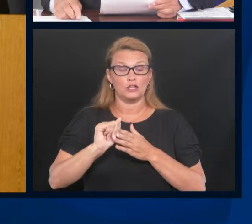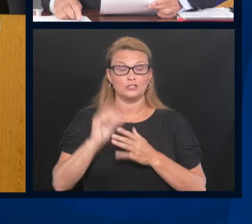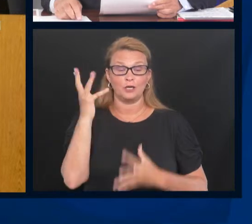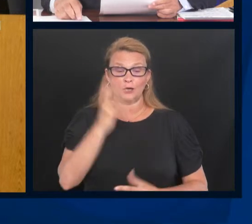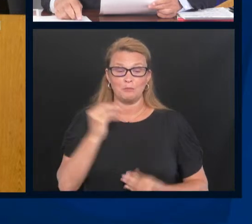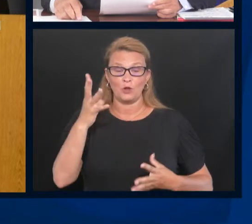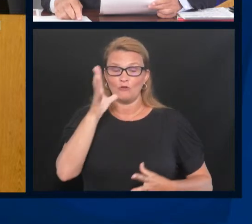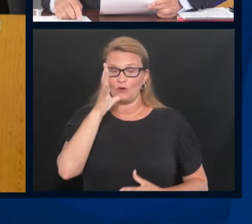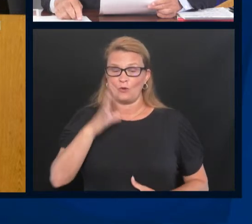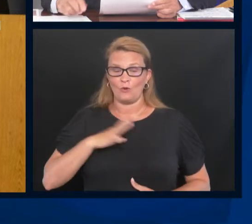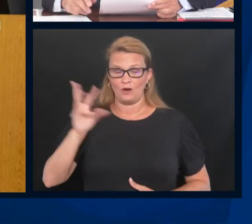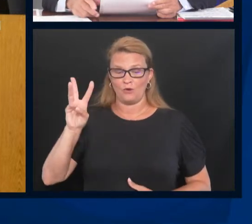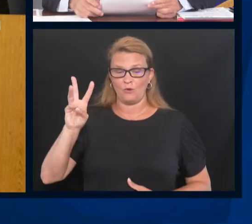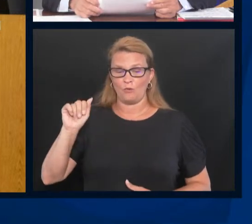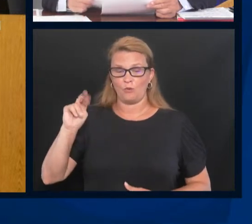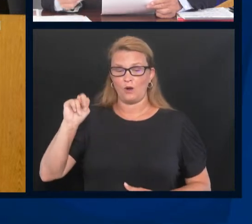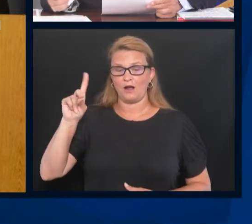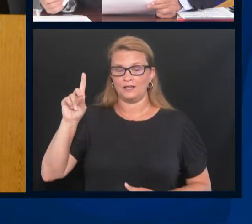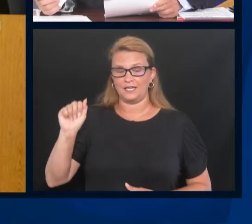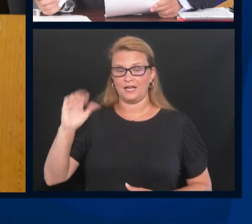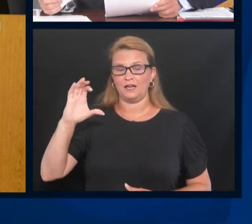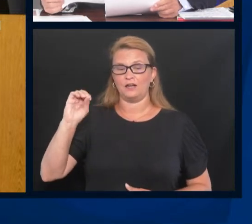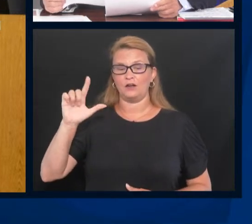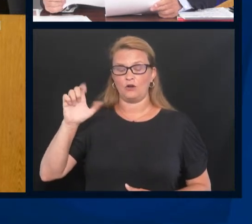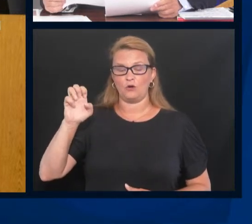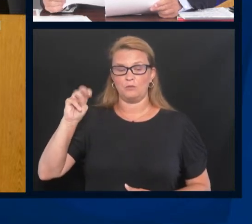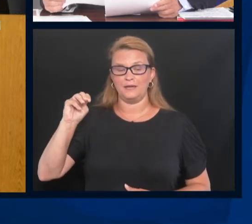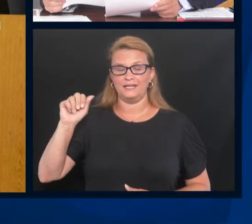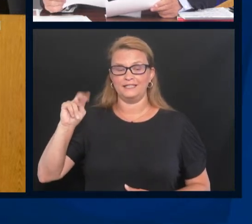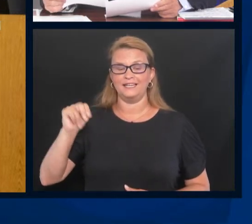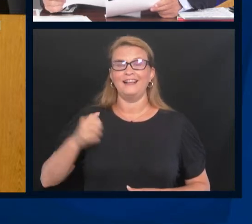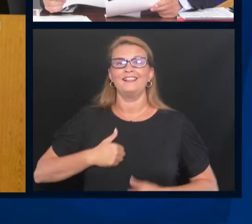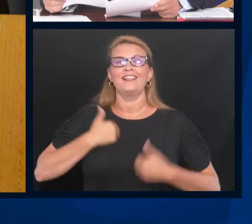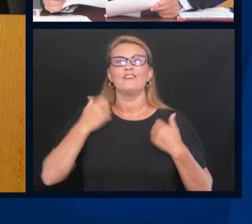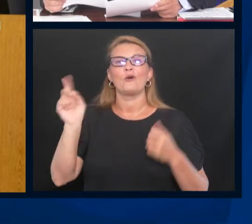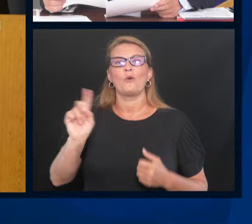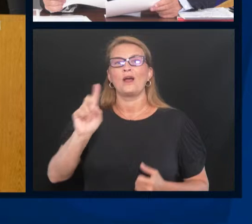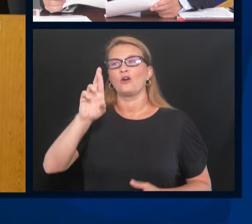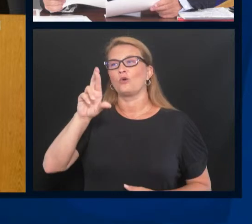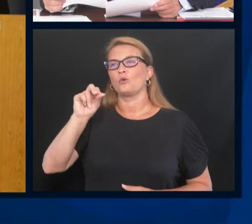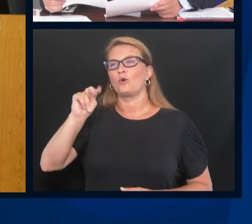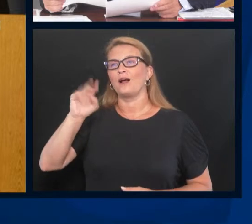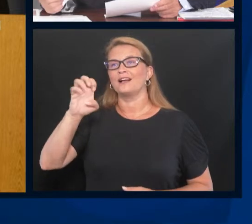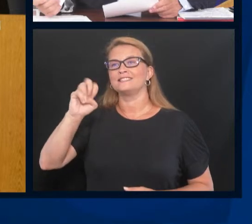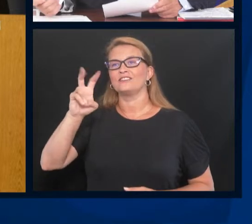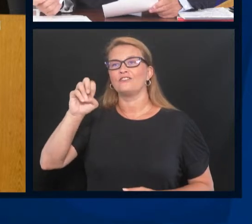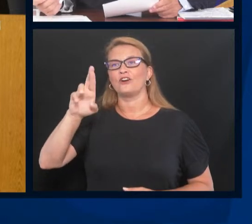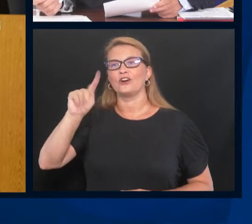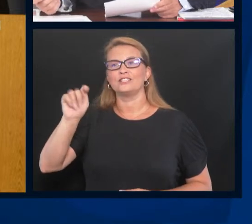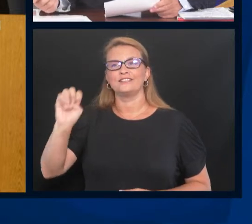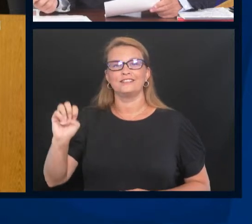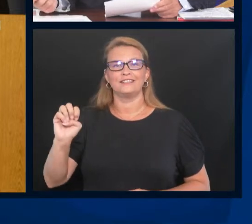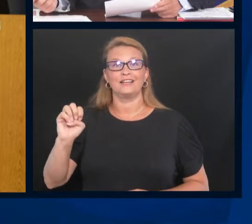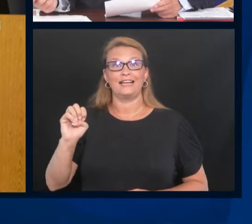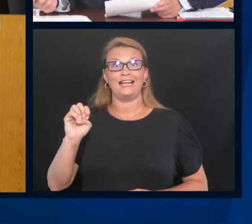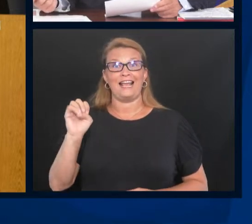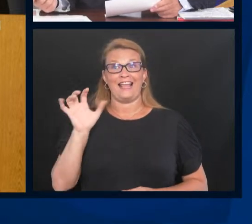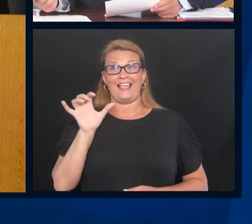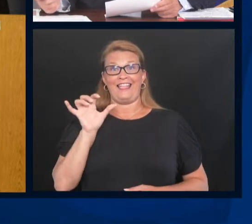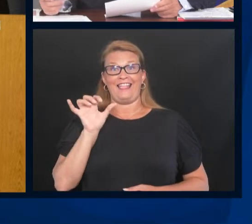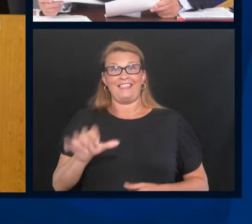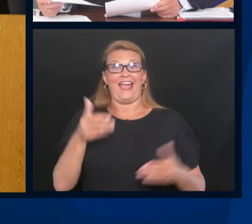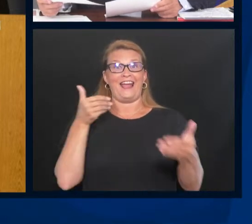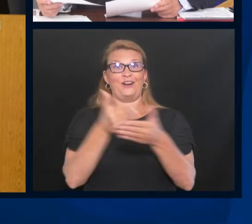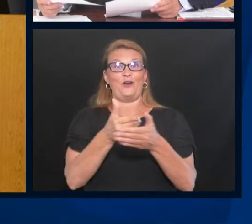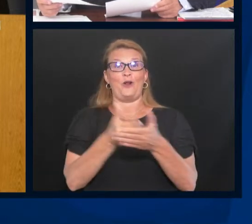lady, Wanda Coleman, who lives in Ronsford, West Virginia, which, I was just tickled to death. I mean, someone really